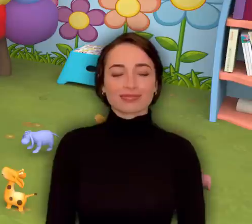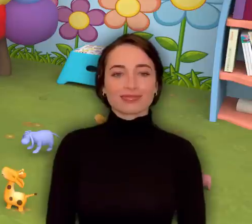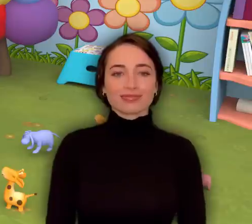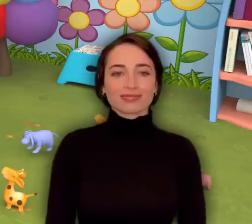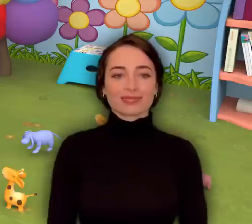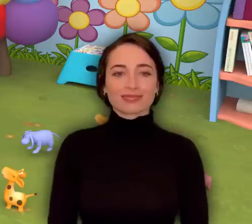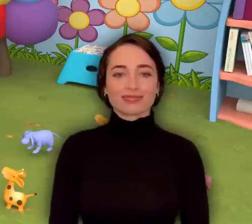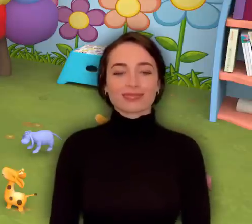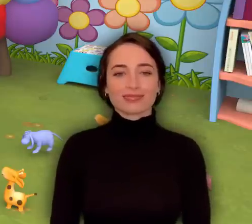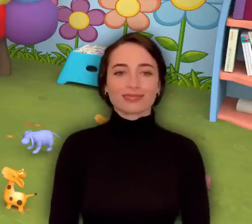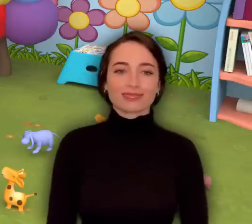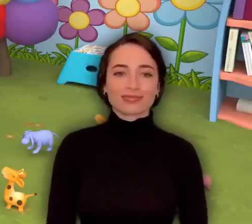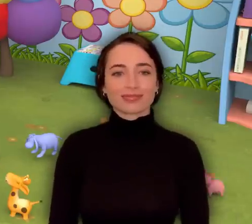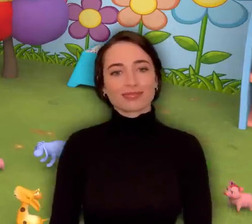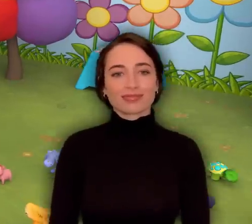foreign